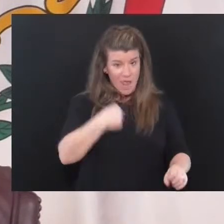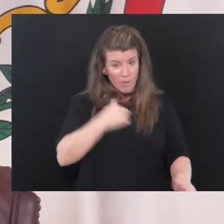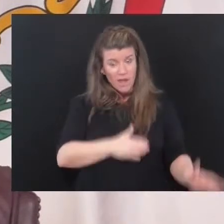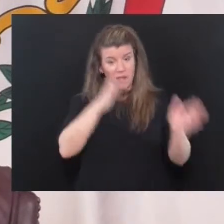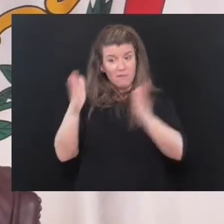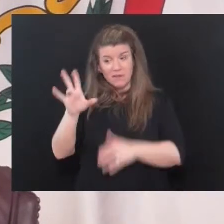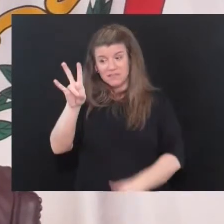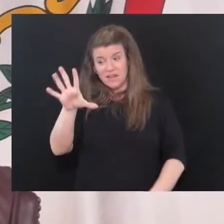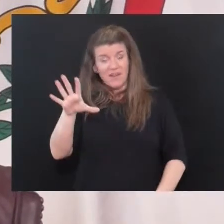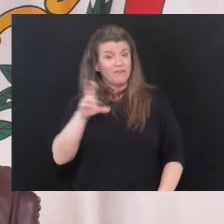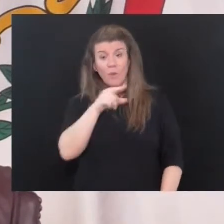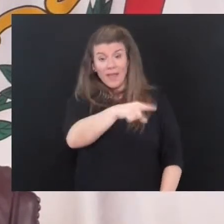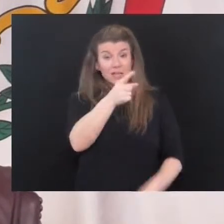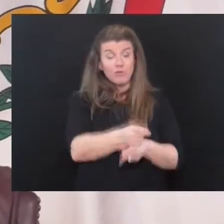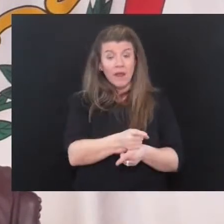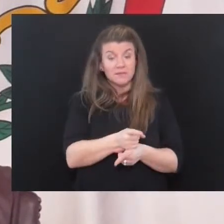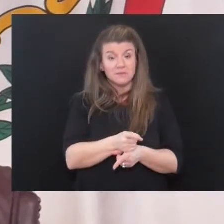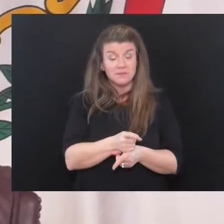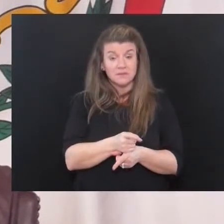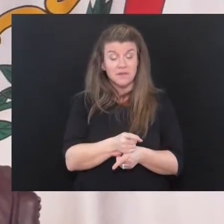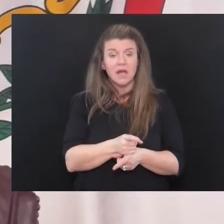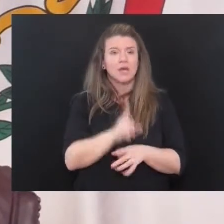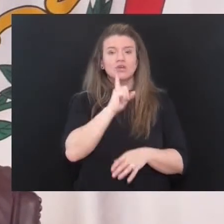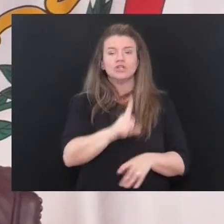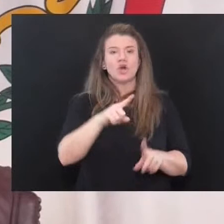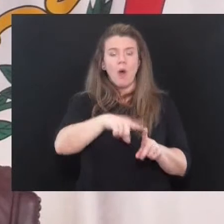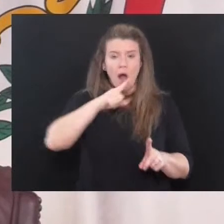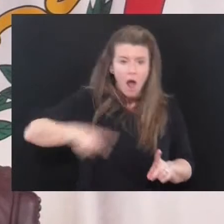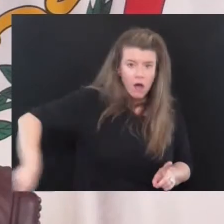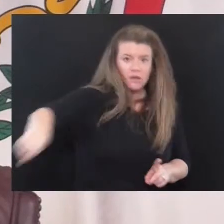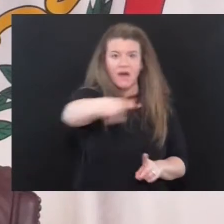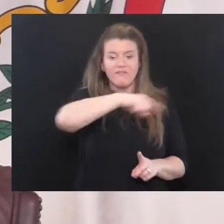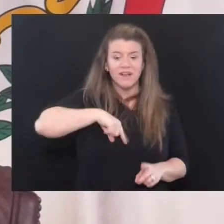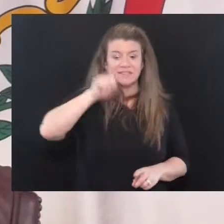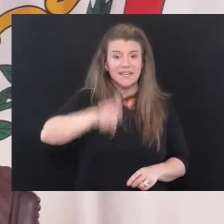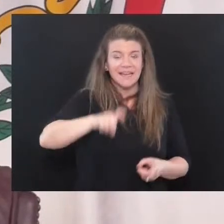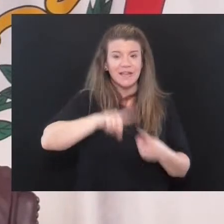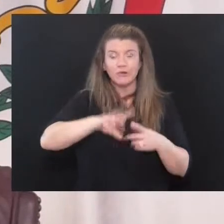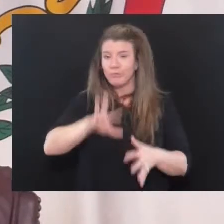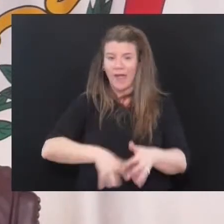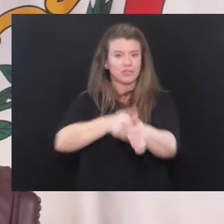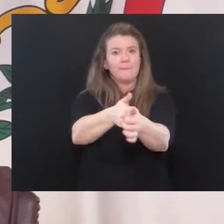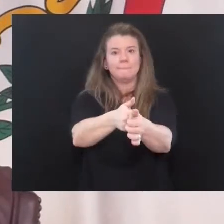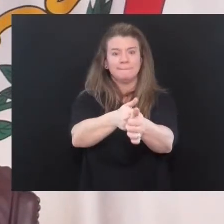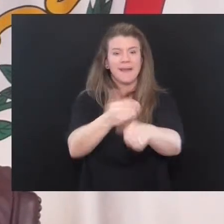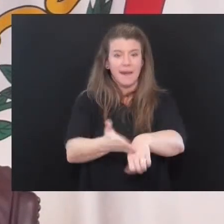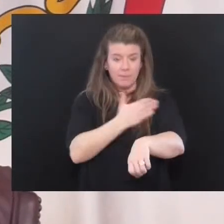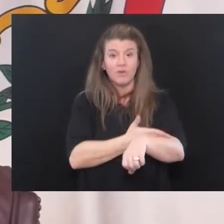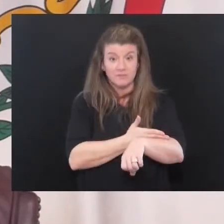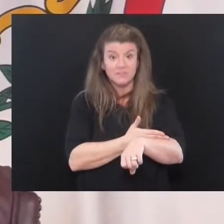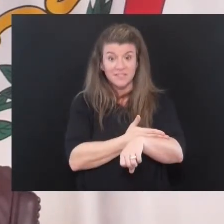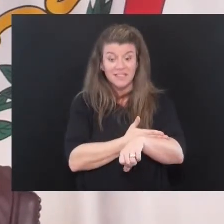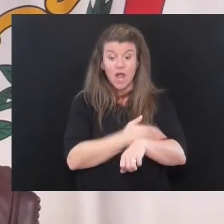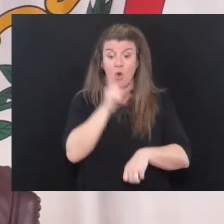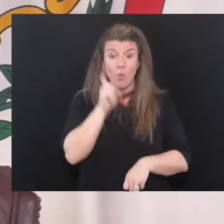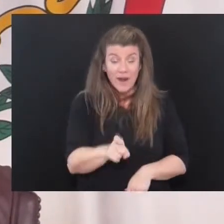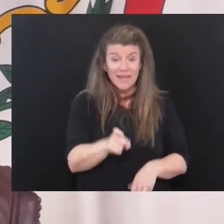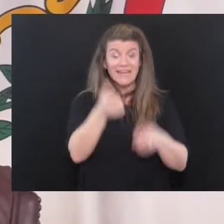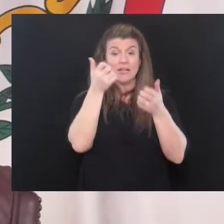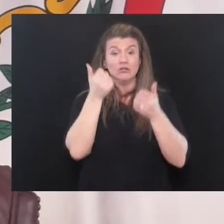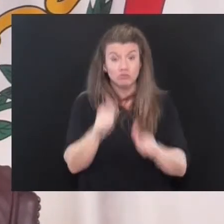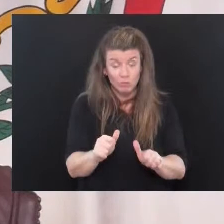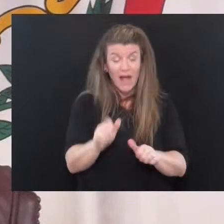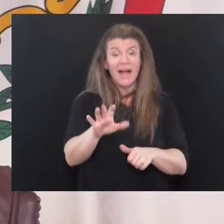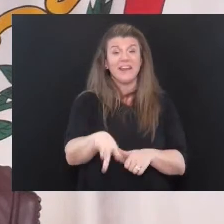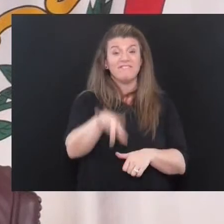He's right. And so all of us, we need to just catch another gear here, do we not? We need to try to